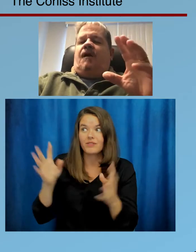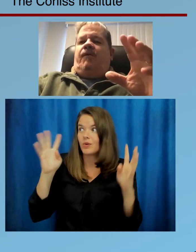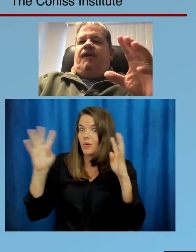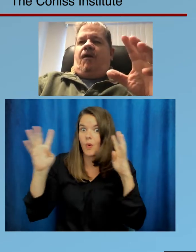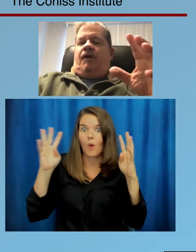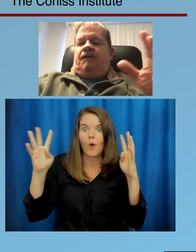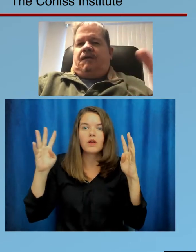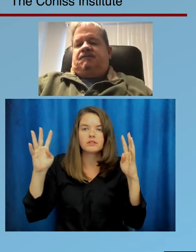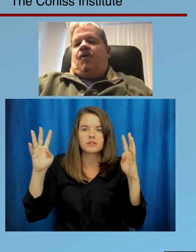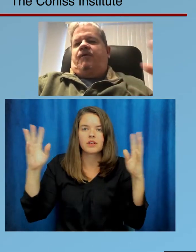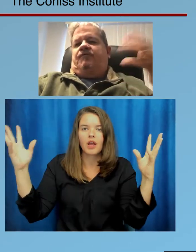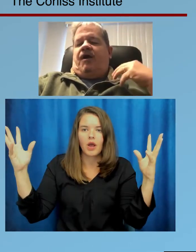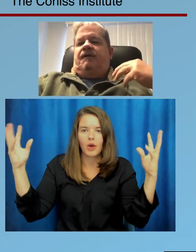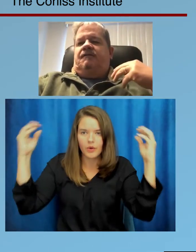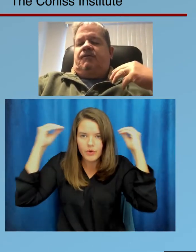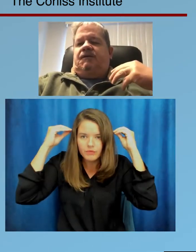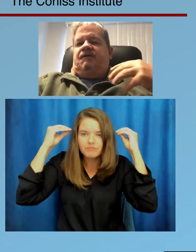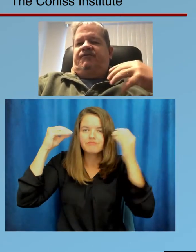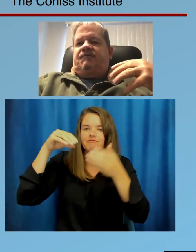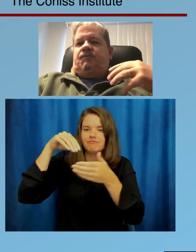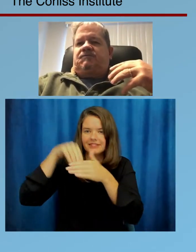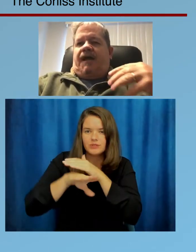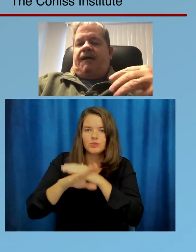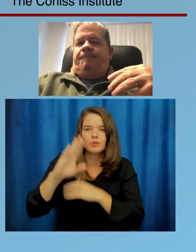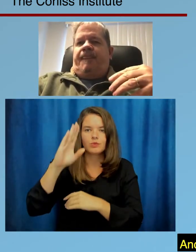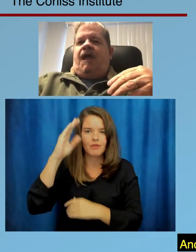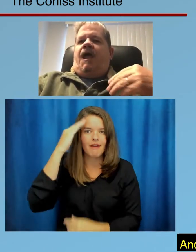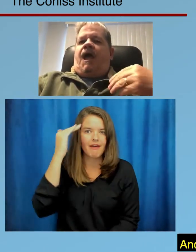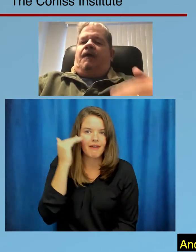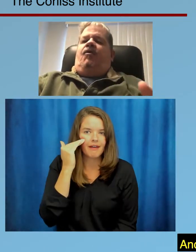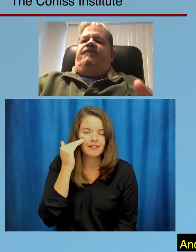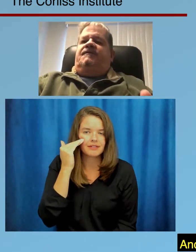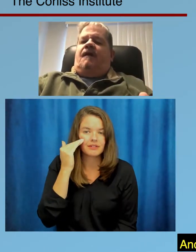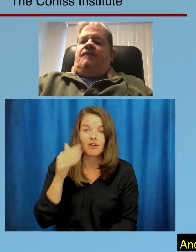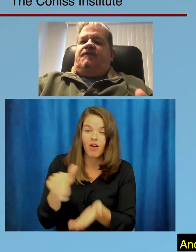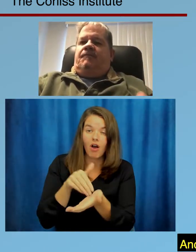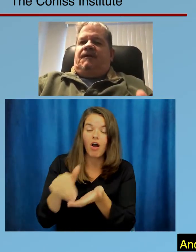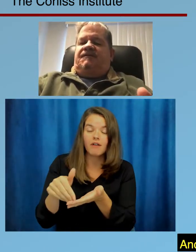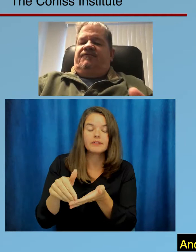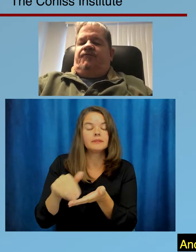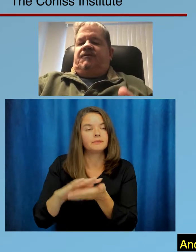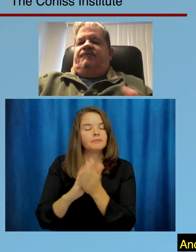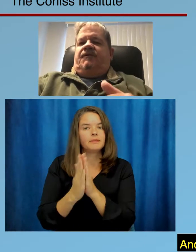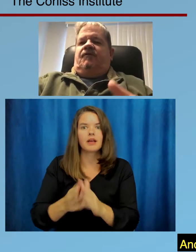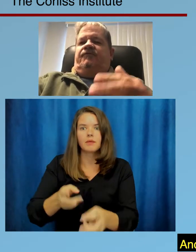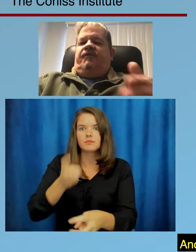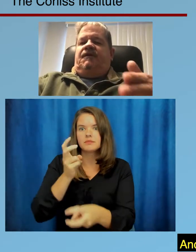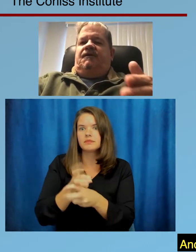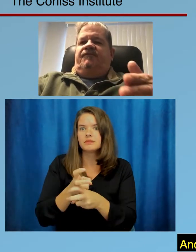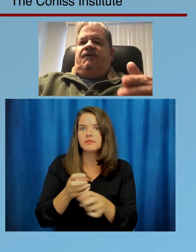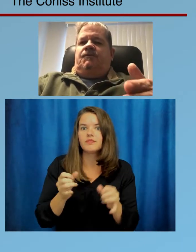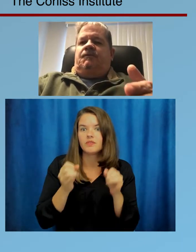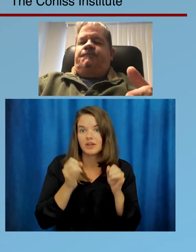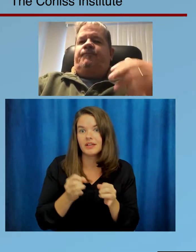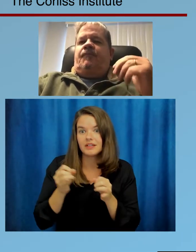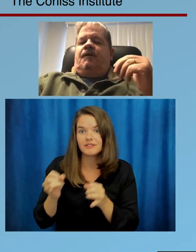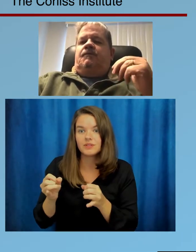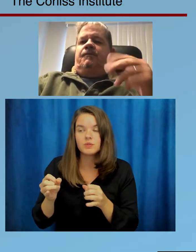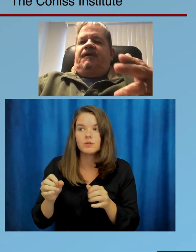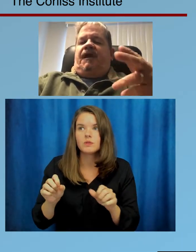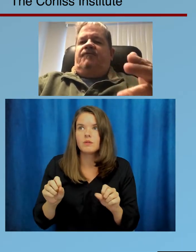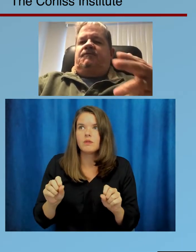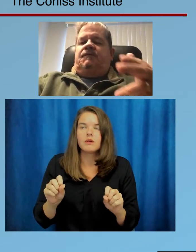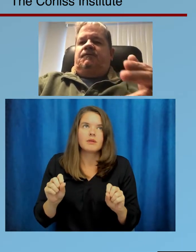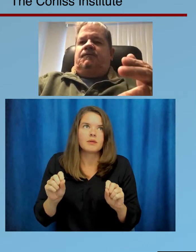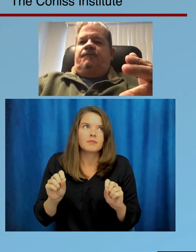noise is going on is going right into the individual's head. And oftentimes that makes it very difficult for the individual